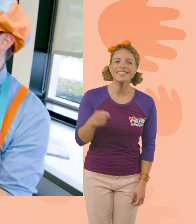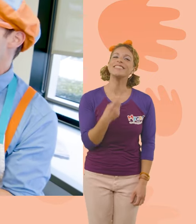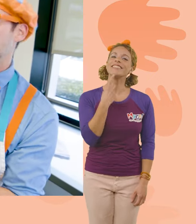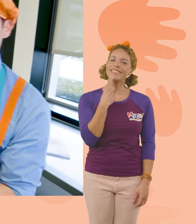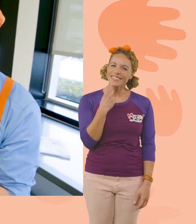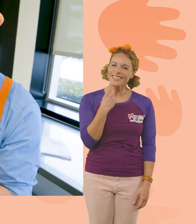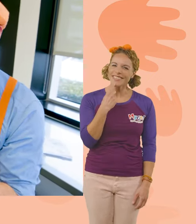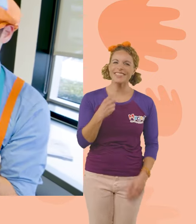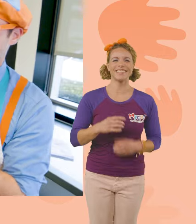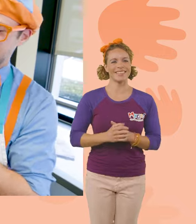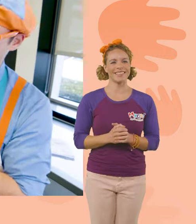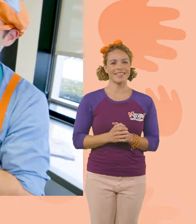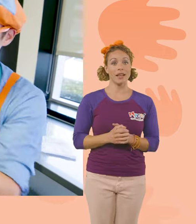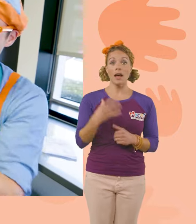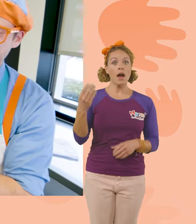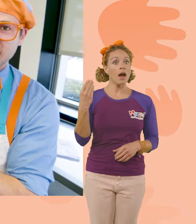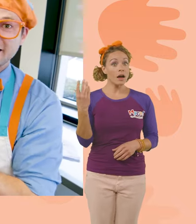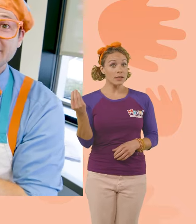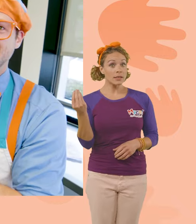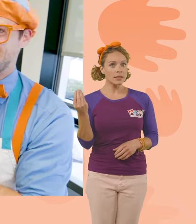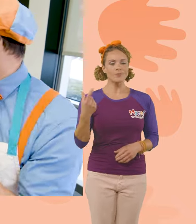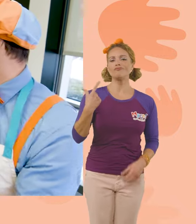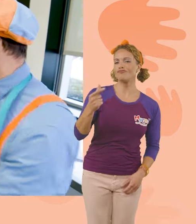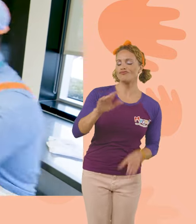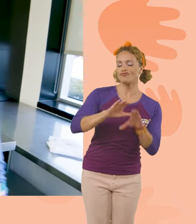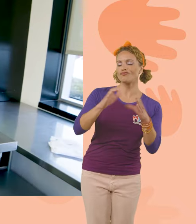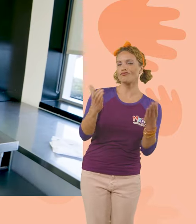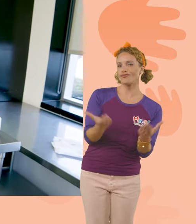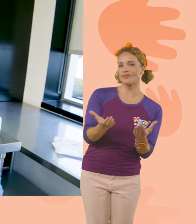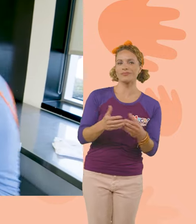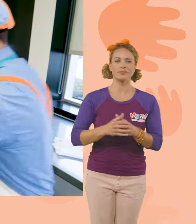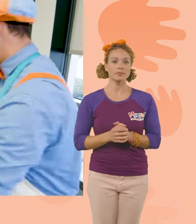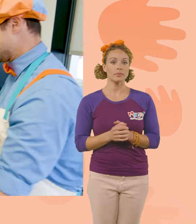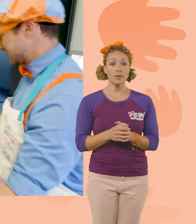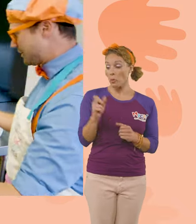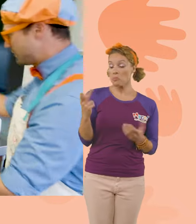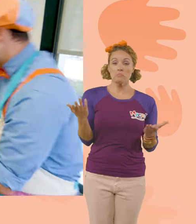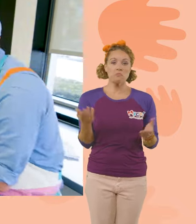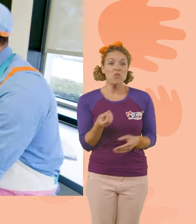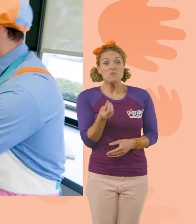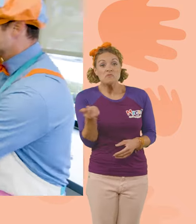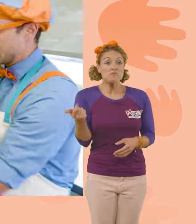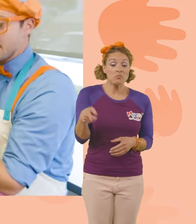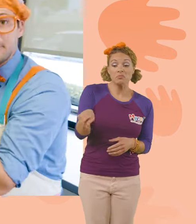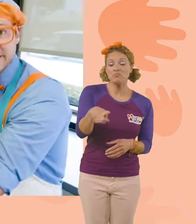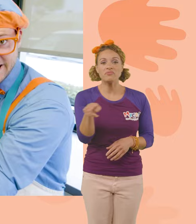Yeah, red. And the outside is green. Okay, just a couple